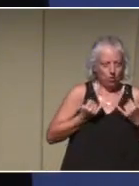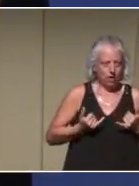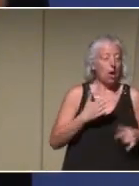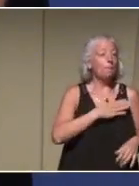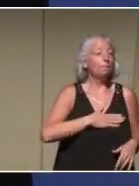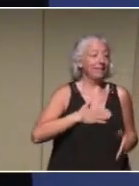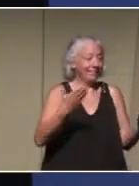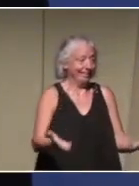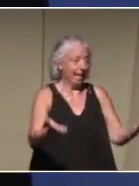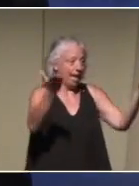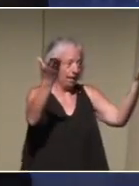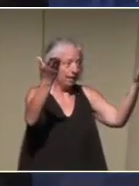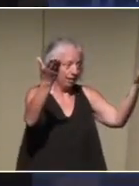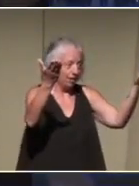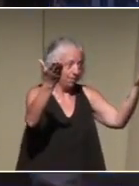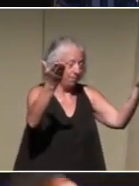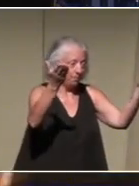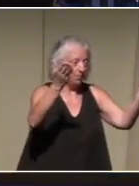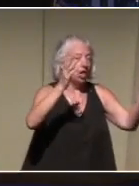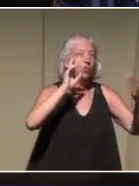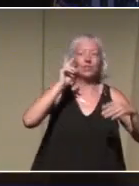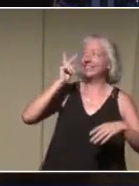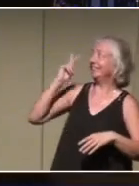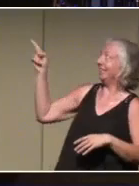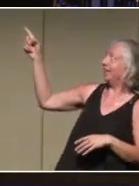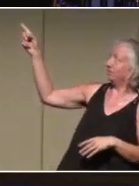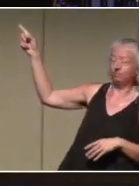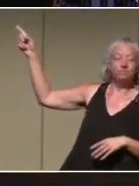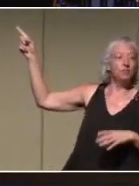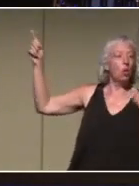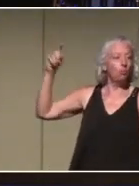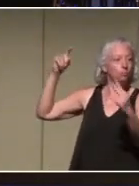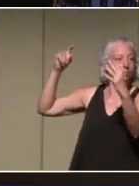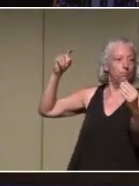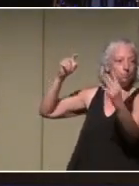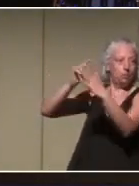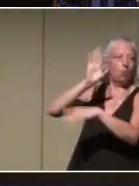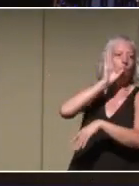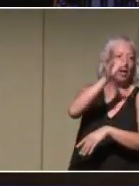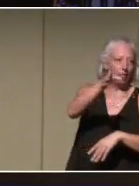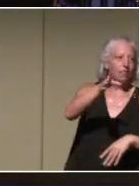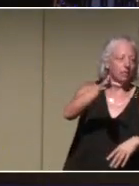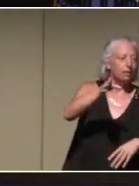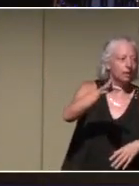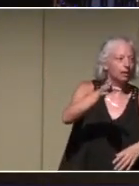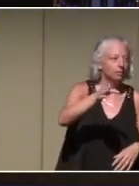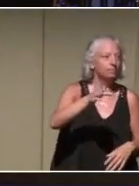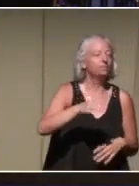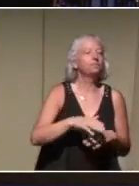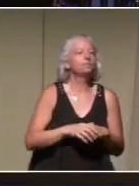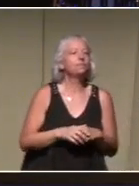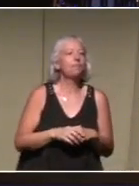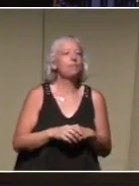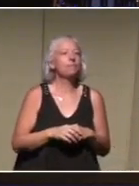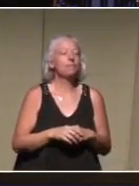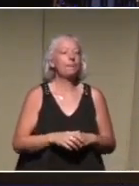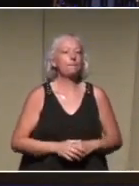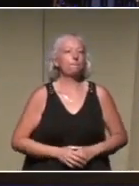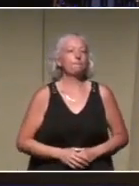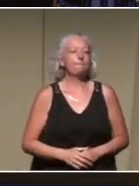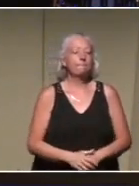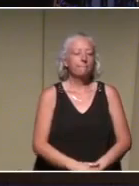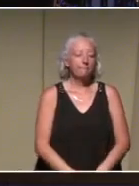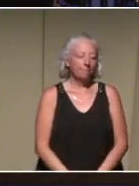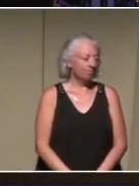with me, and you will see them going by you on the screen as I read them to you this